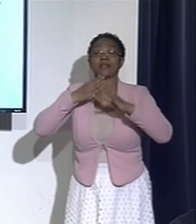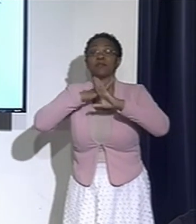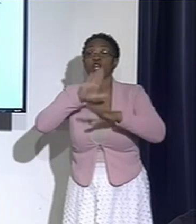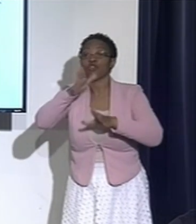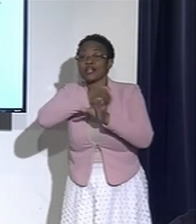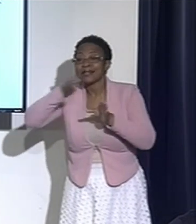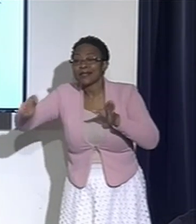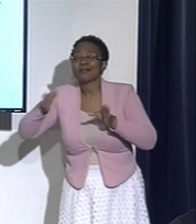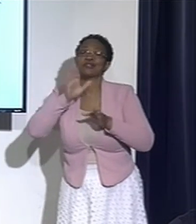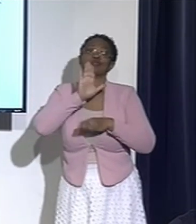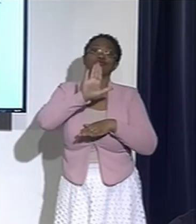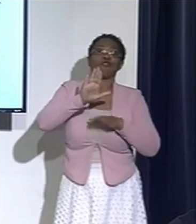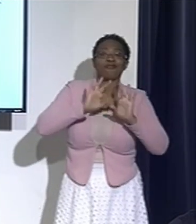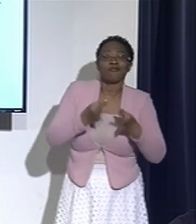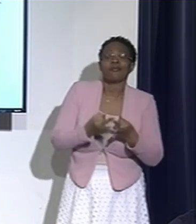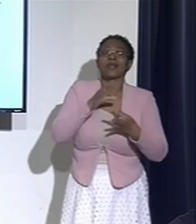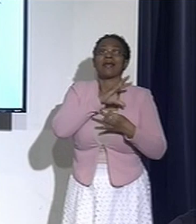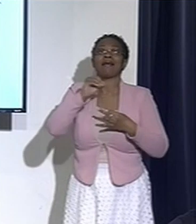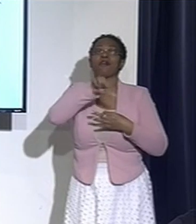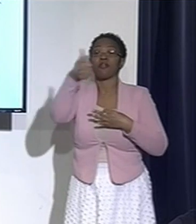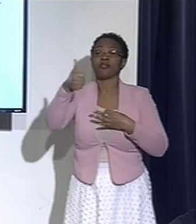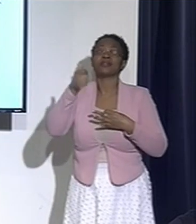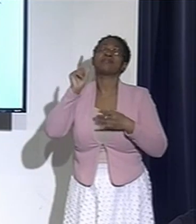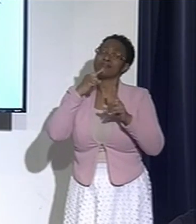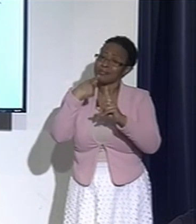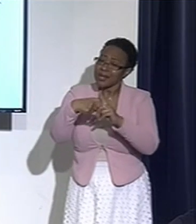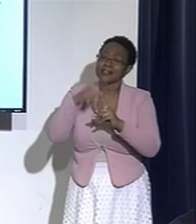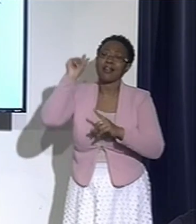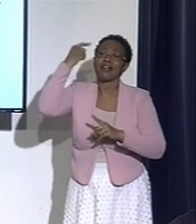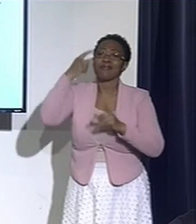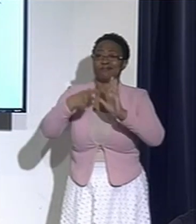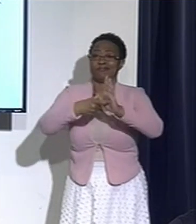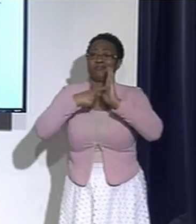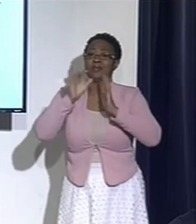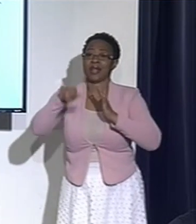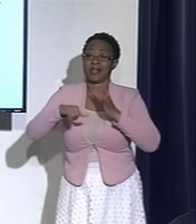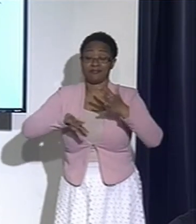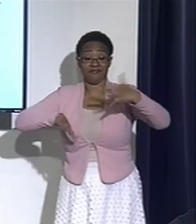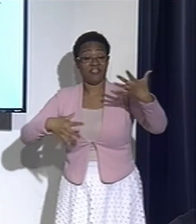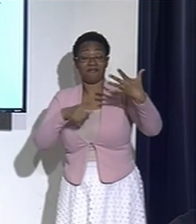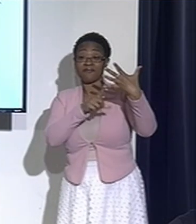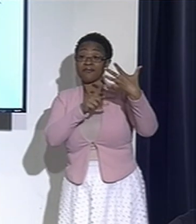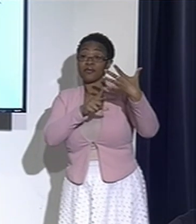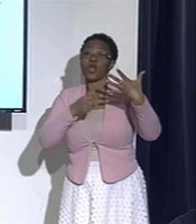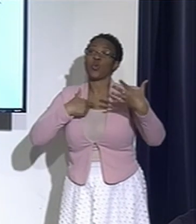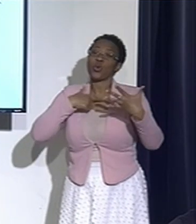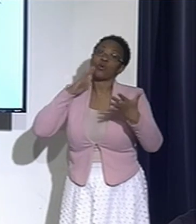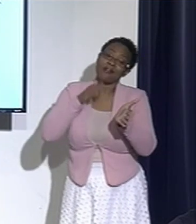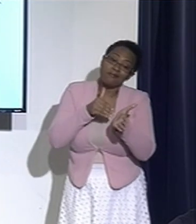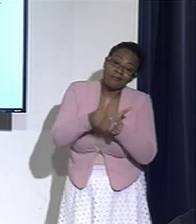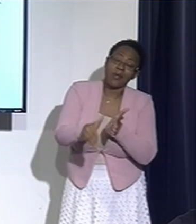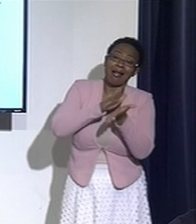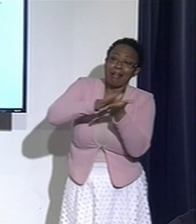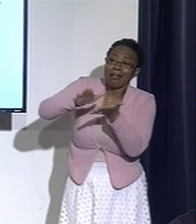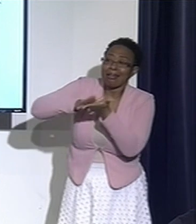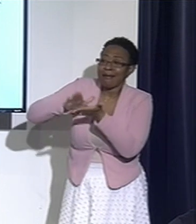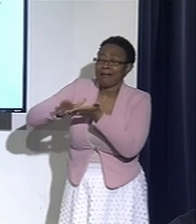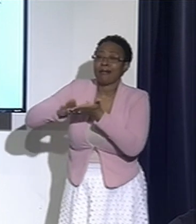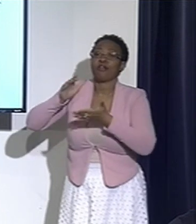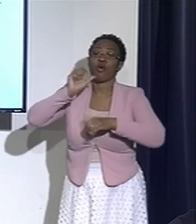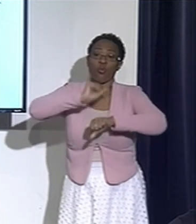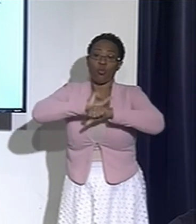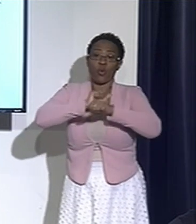course, mandated it. We are going to do frequent cleanings of both the work sites and the vehicles. So our police officers know